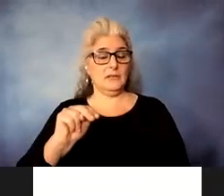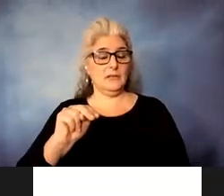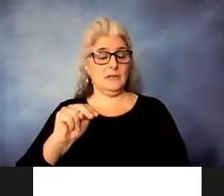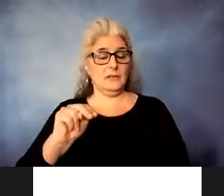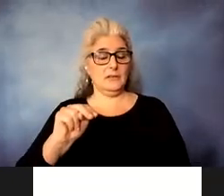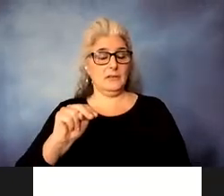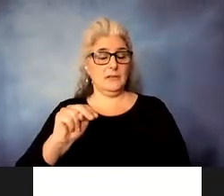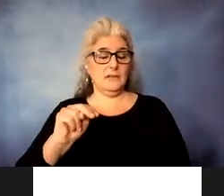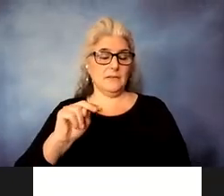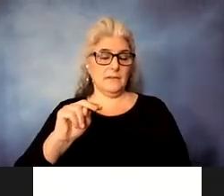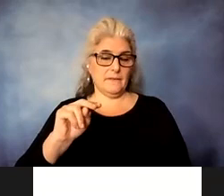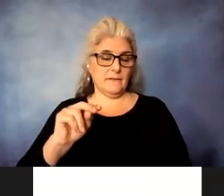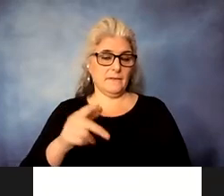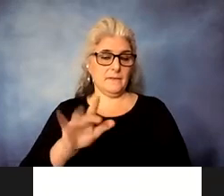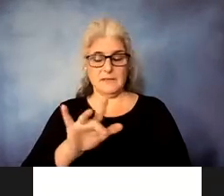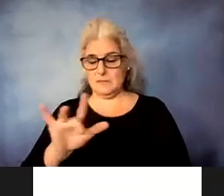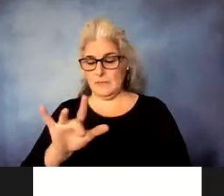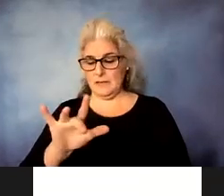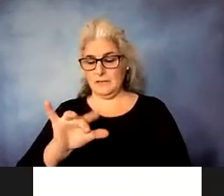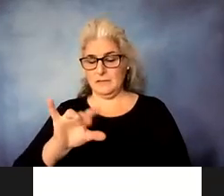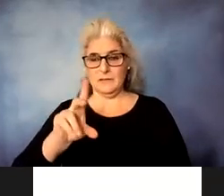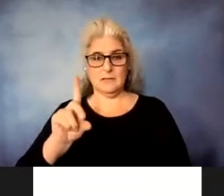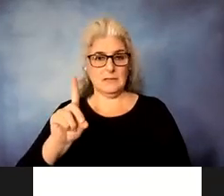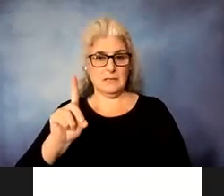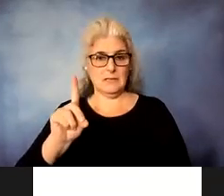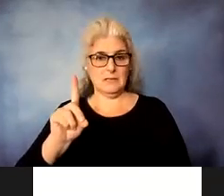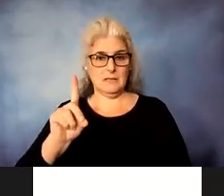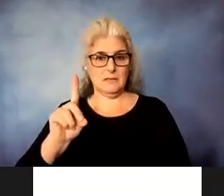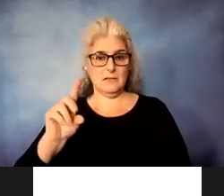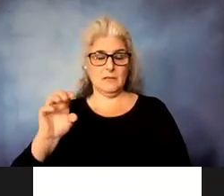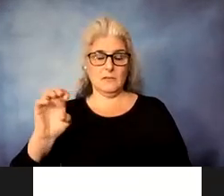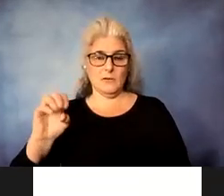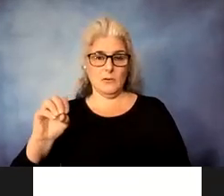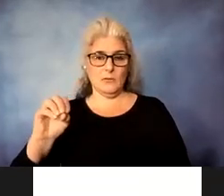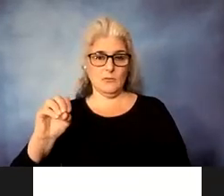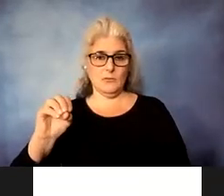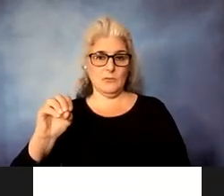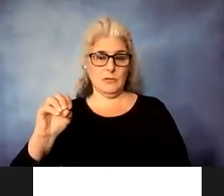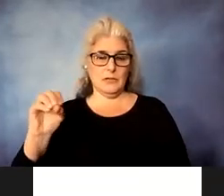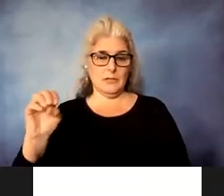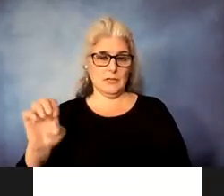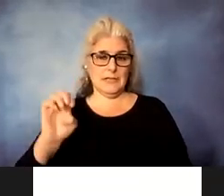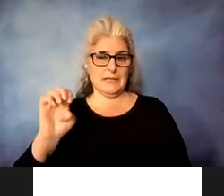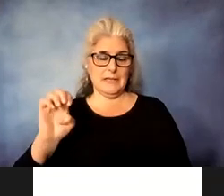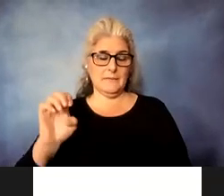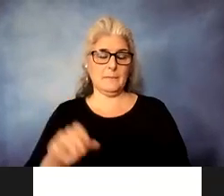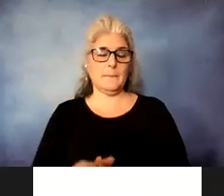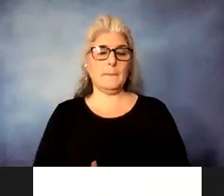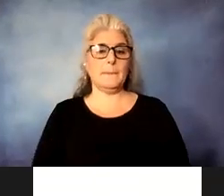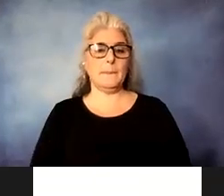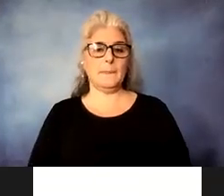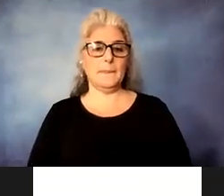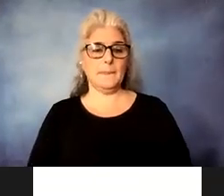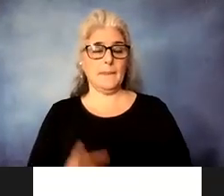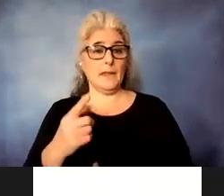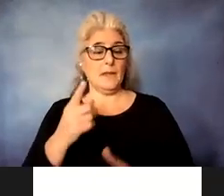N, space, capital D, capital O, capital E. You have